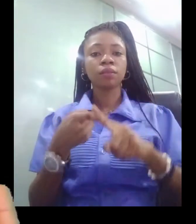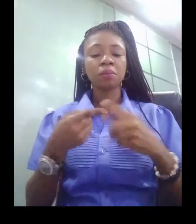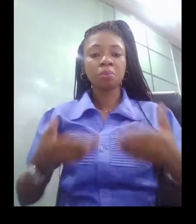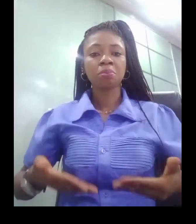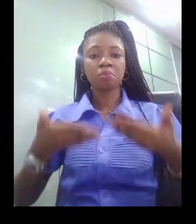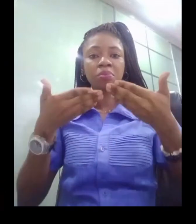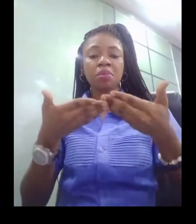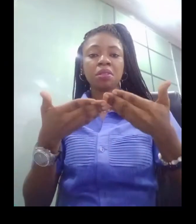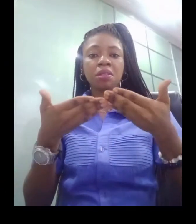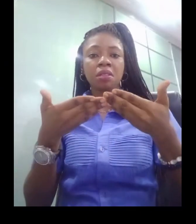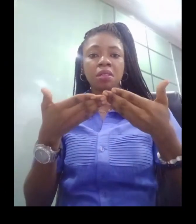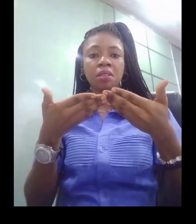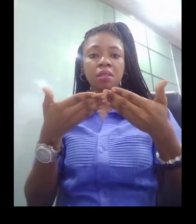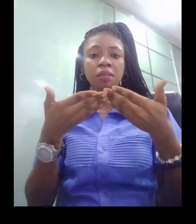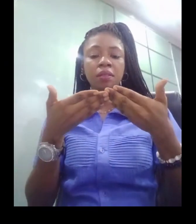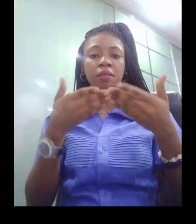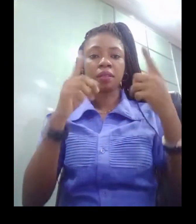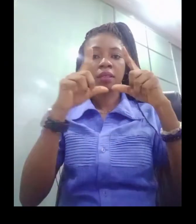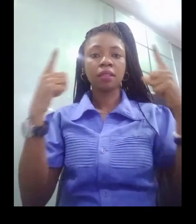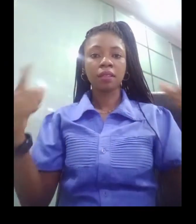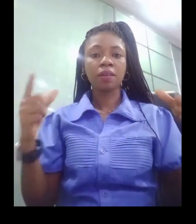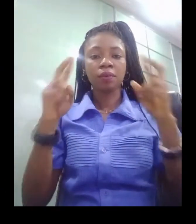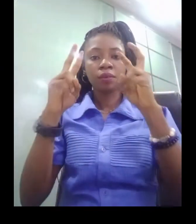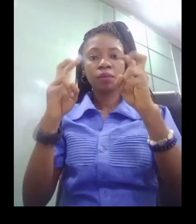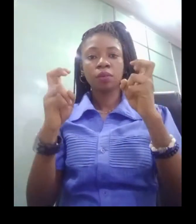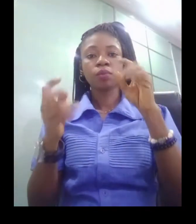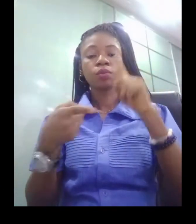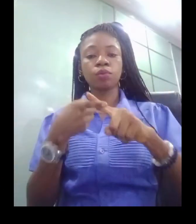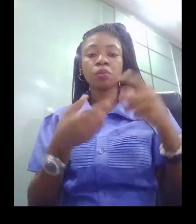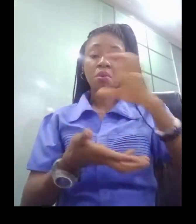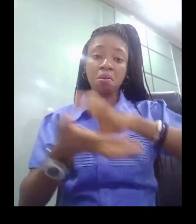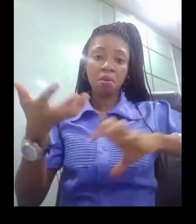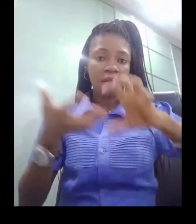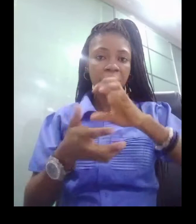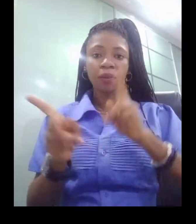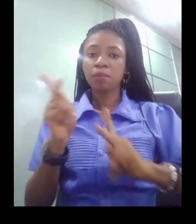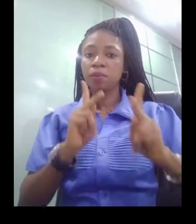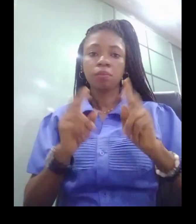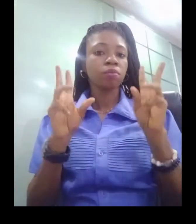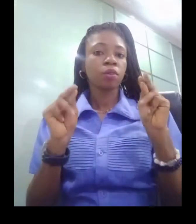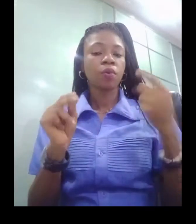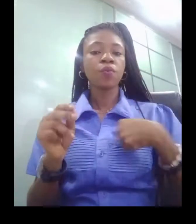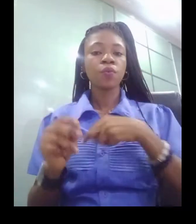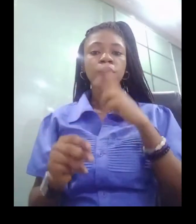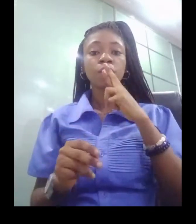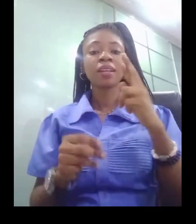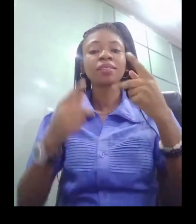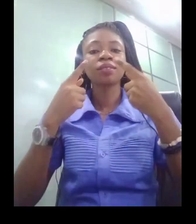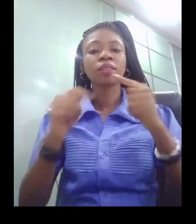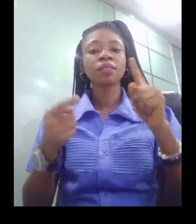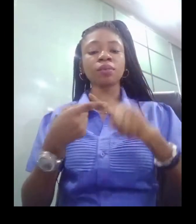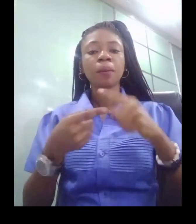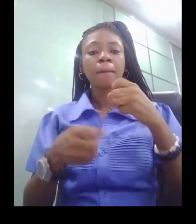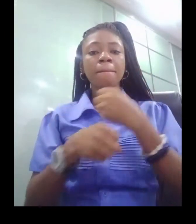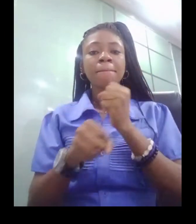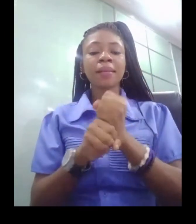bring linguistic terminology to confuse anyone. We are trying to ensure